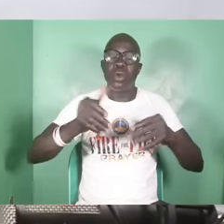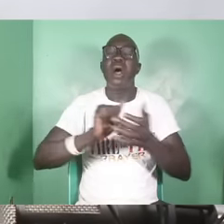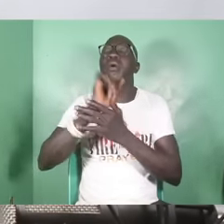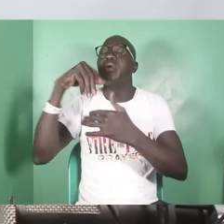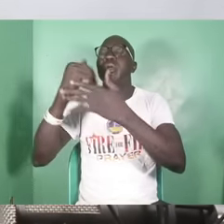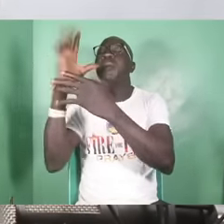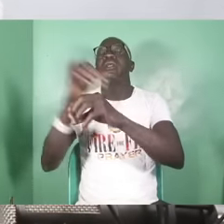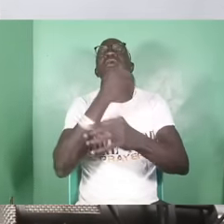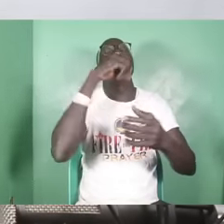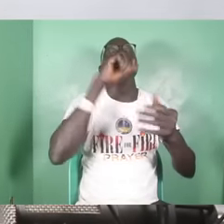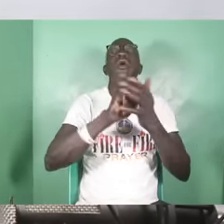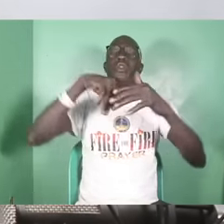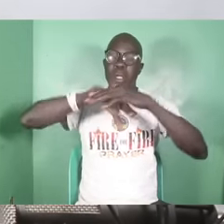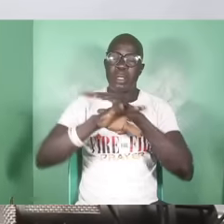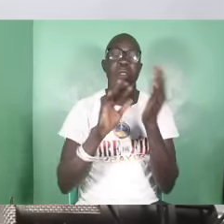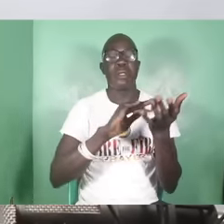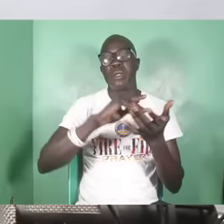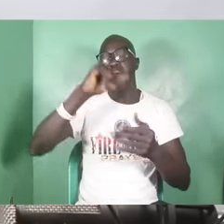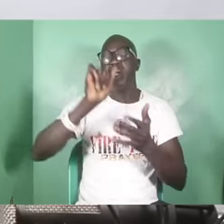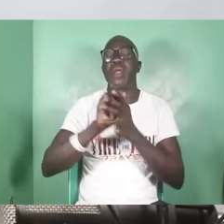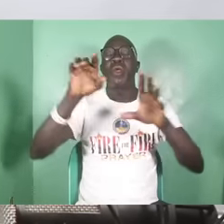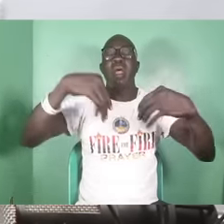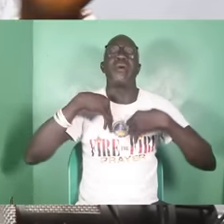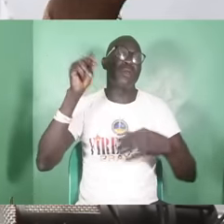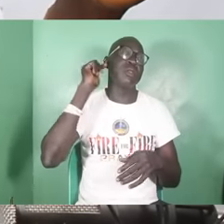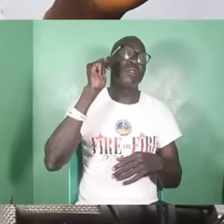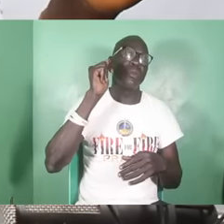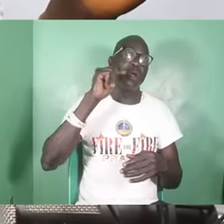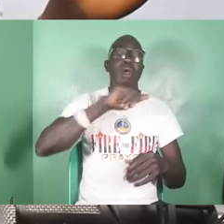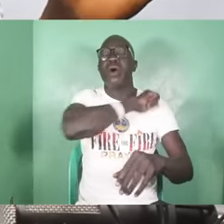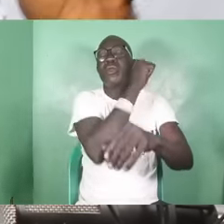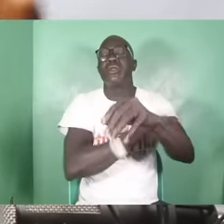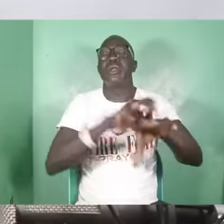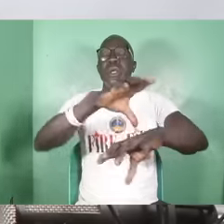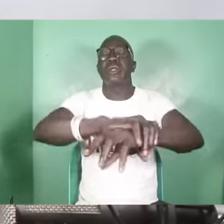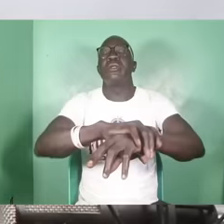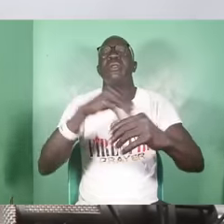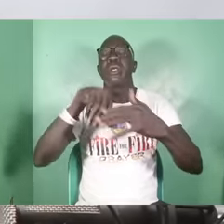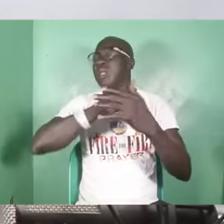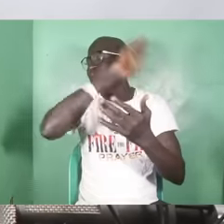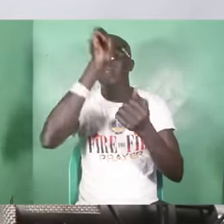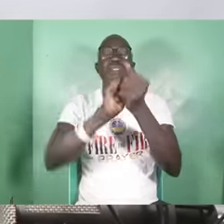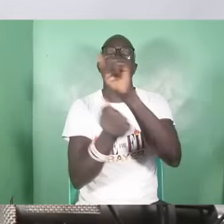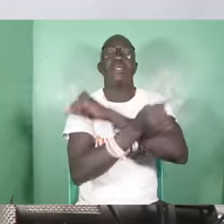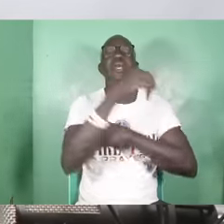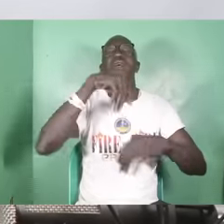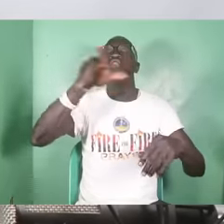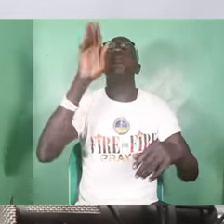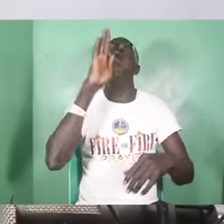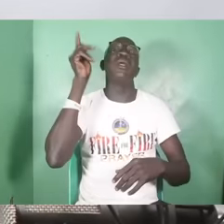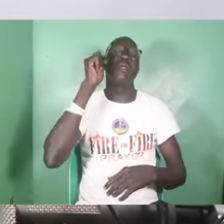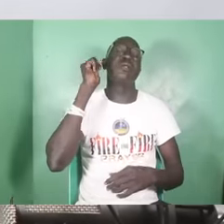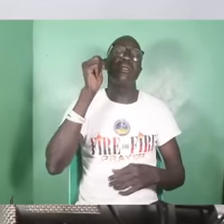question for. Amen. For one of God. Amen. One day testimony. Amen. I say, move on. Amen. One day, you pass. Amen. You want